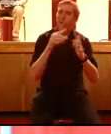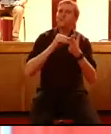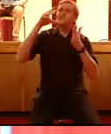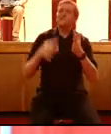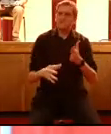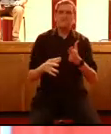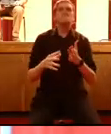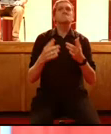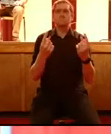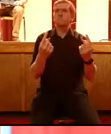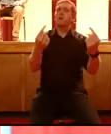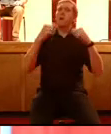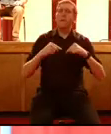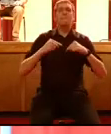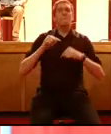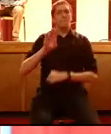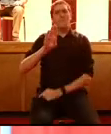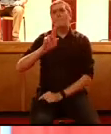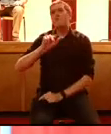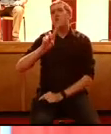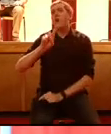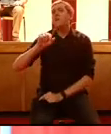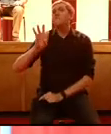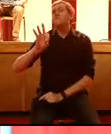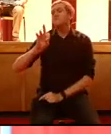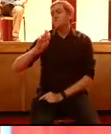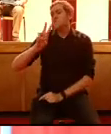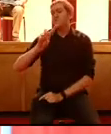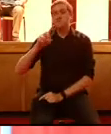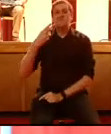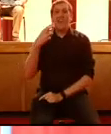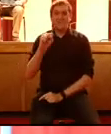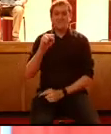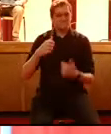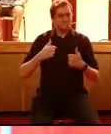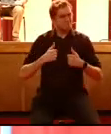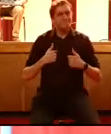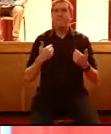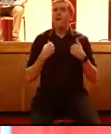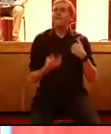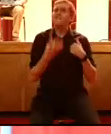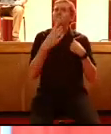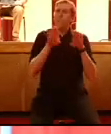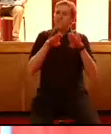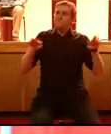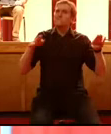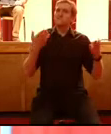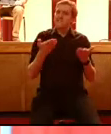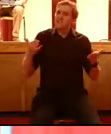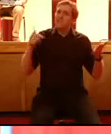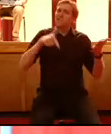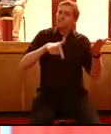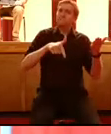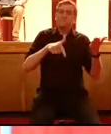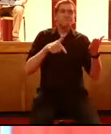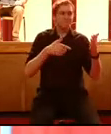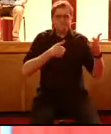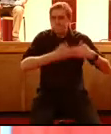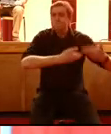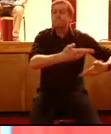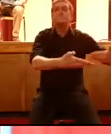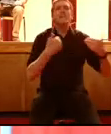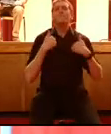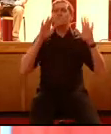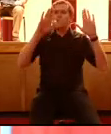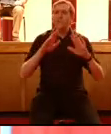to come to Bradford High School. As a parent, I have put 4 children here, and they got a wonderful education that allowed them to pursue their dreams.